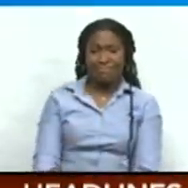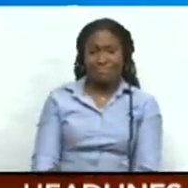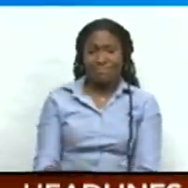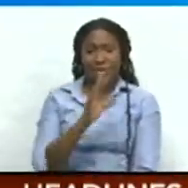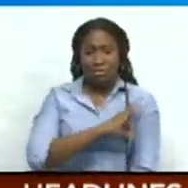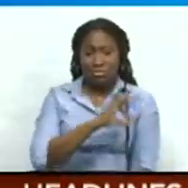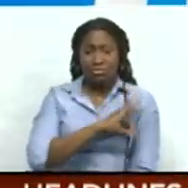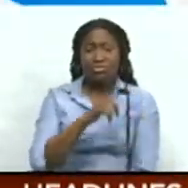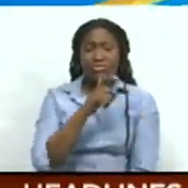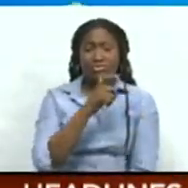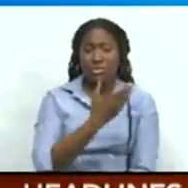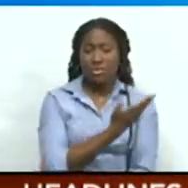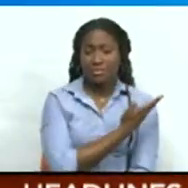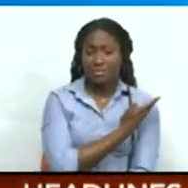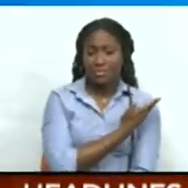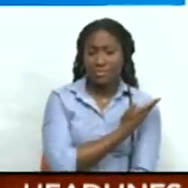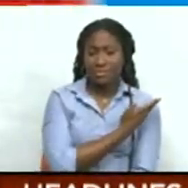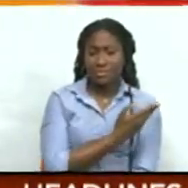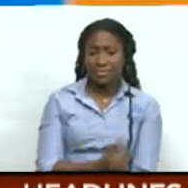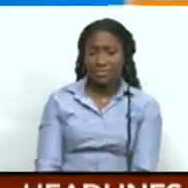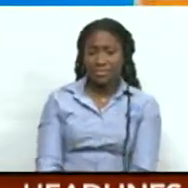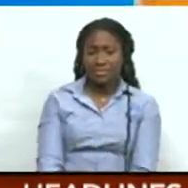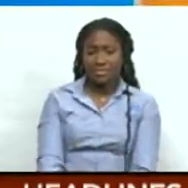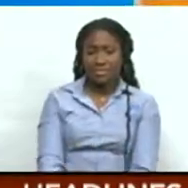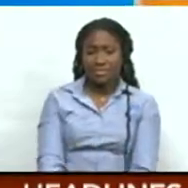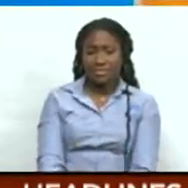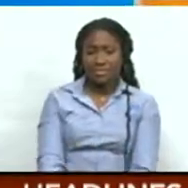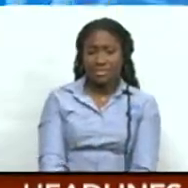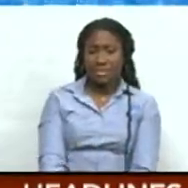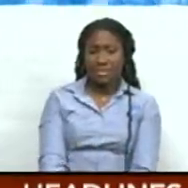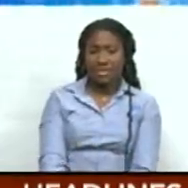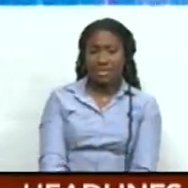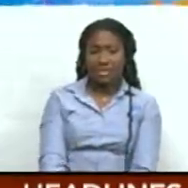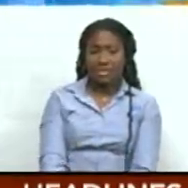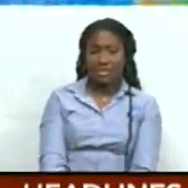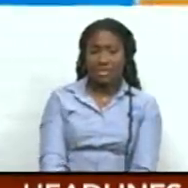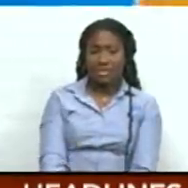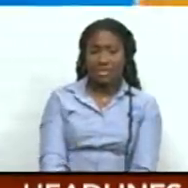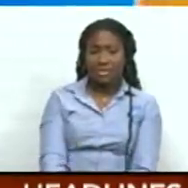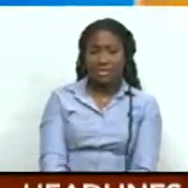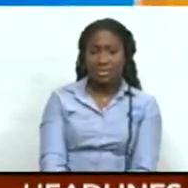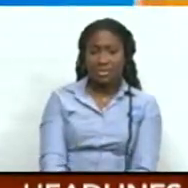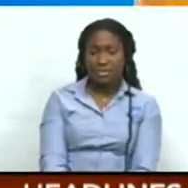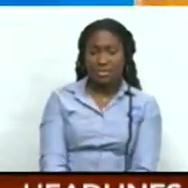brought to you by Excel Health TT, the official supplement of the CPL.